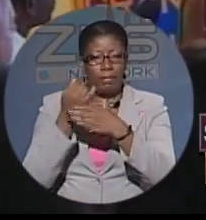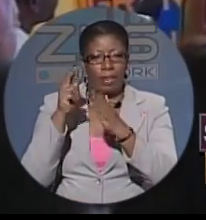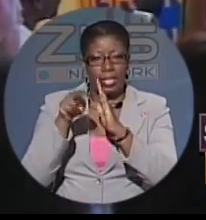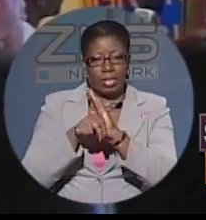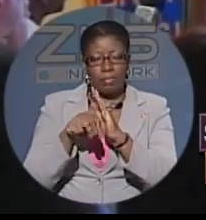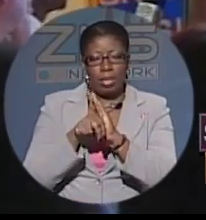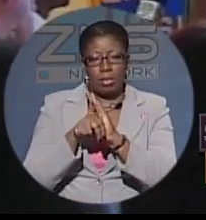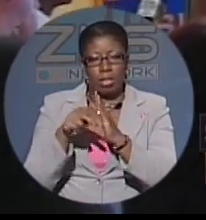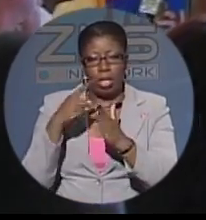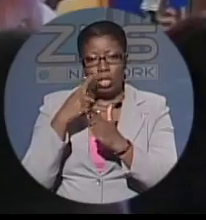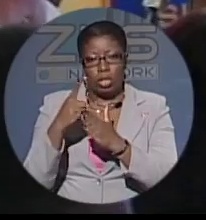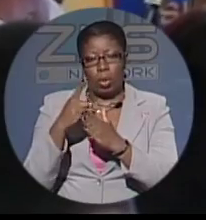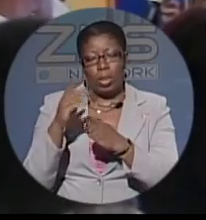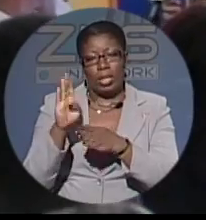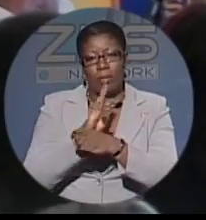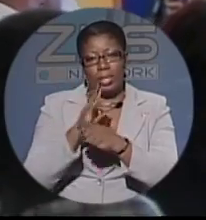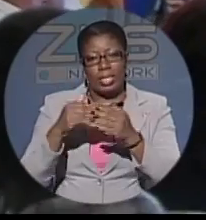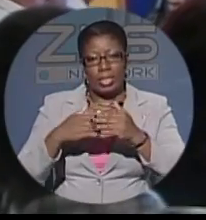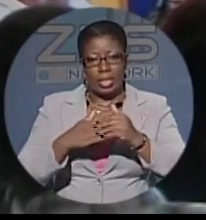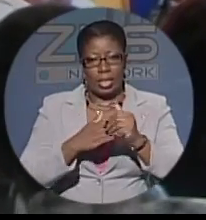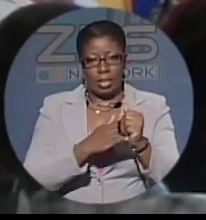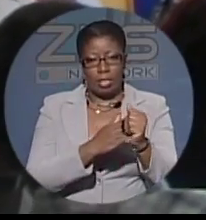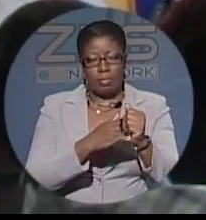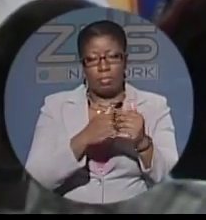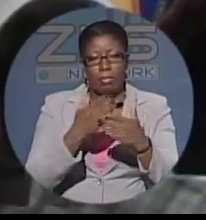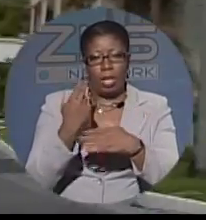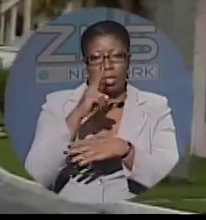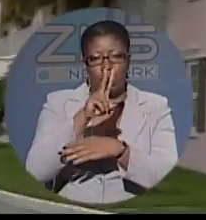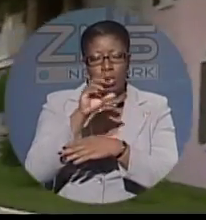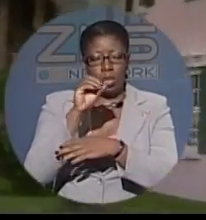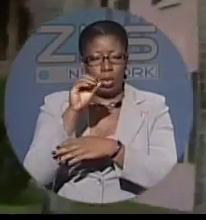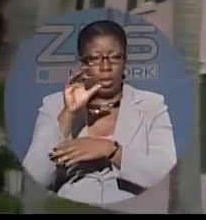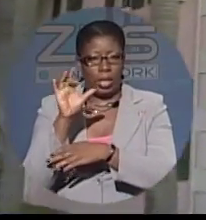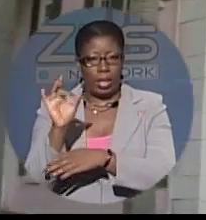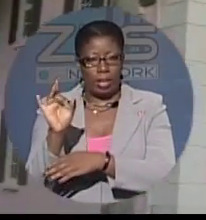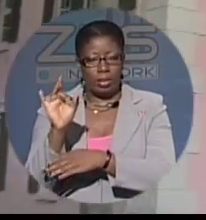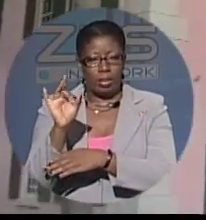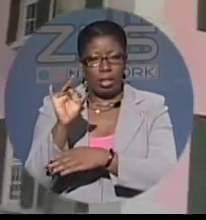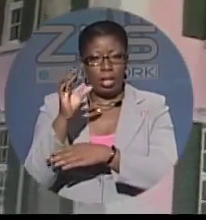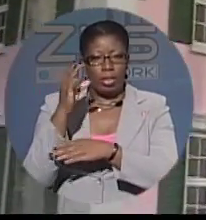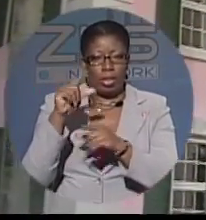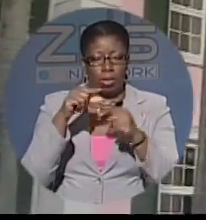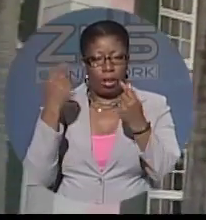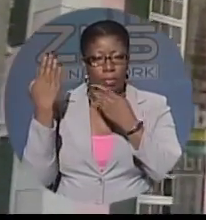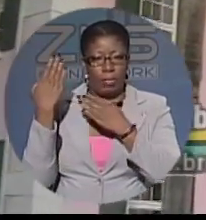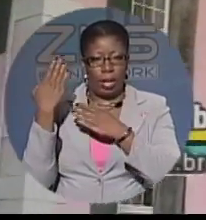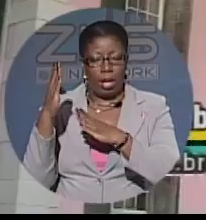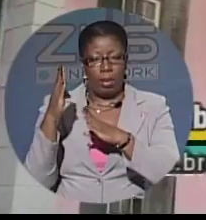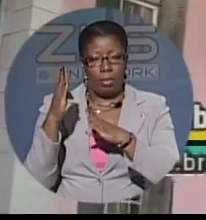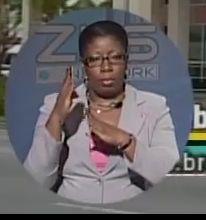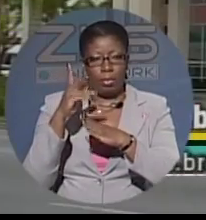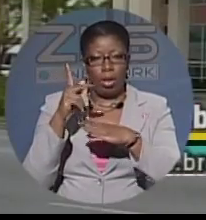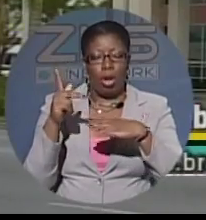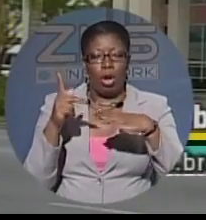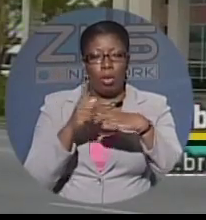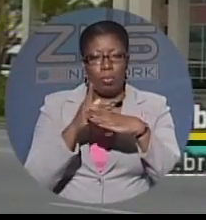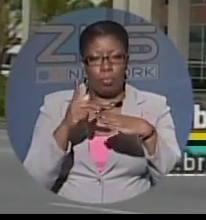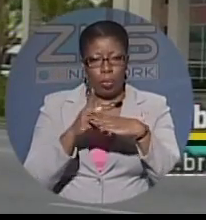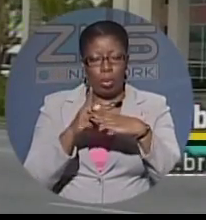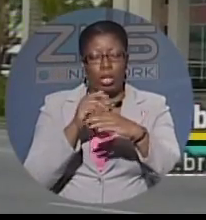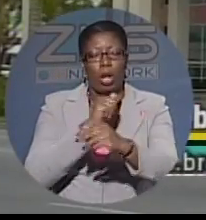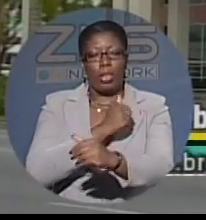Johnson, told the business leaders that in 2008, the Grand Bahama Port Authority, which regulates the Grand Bahama Power